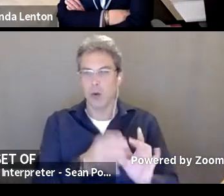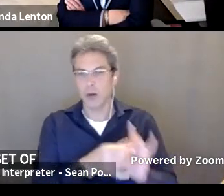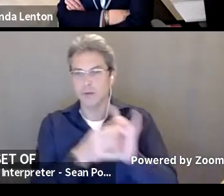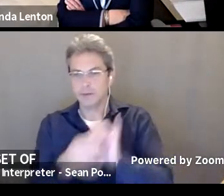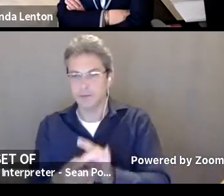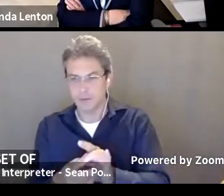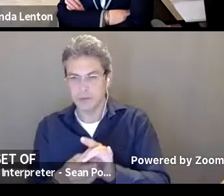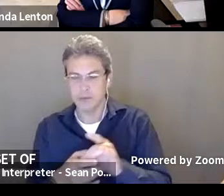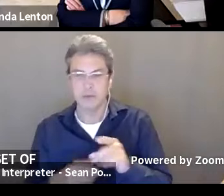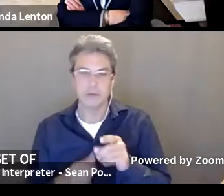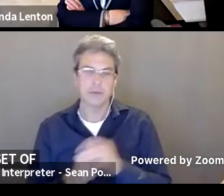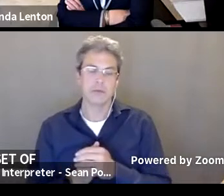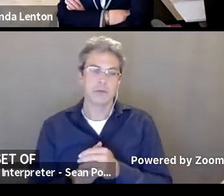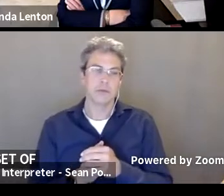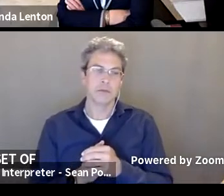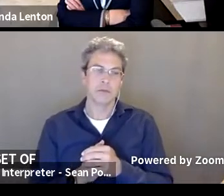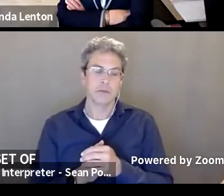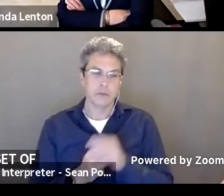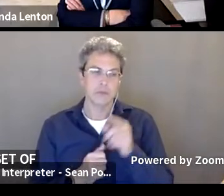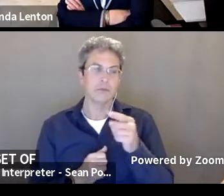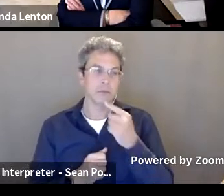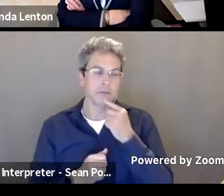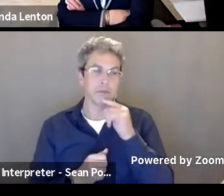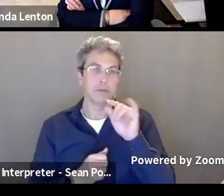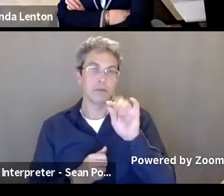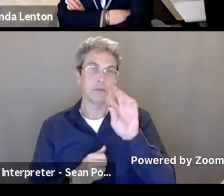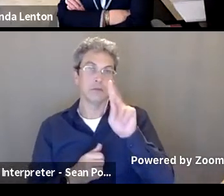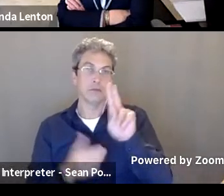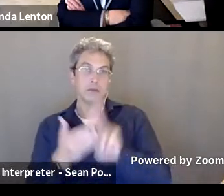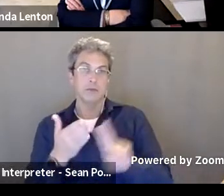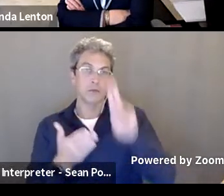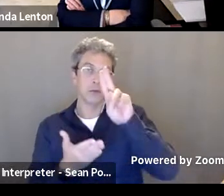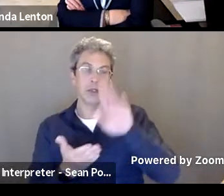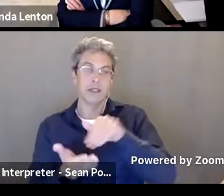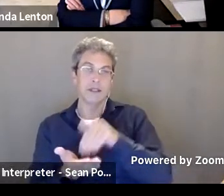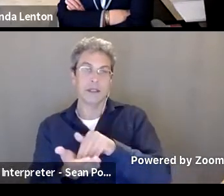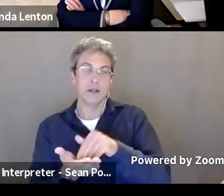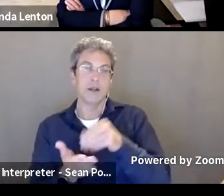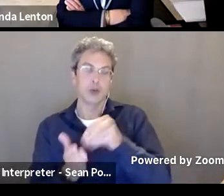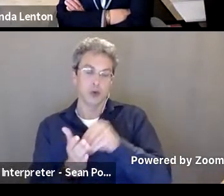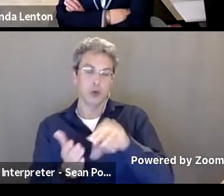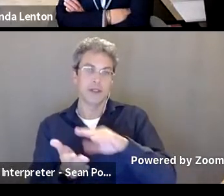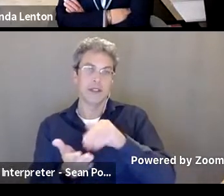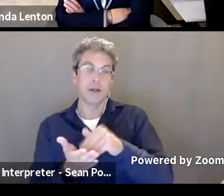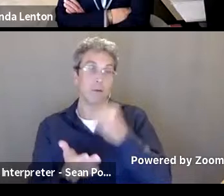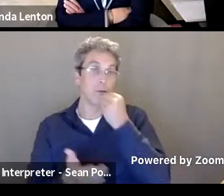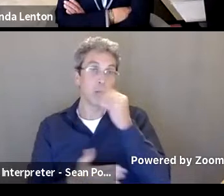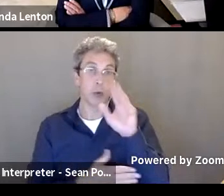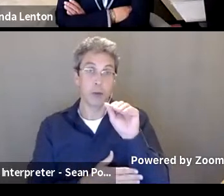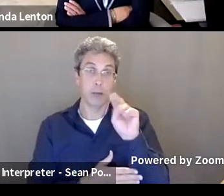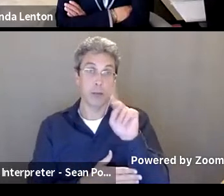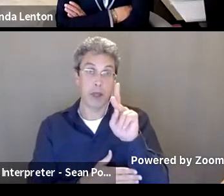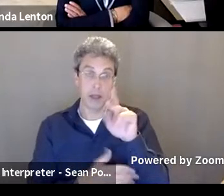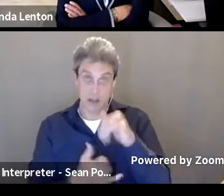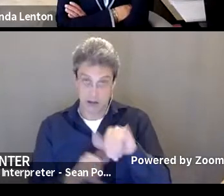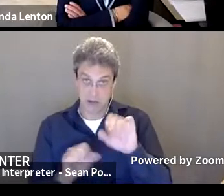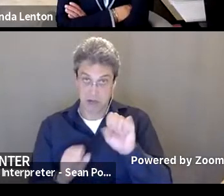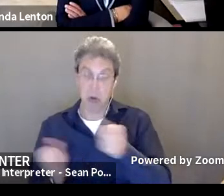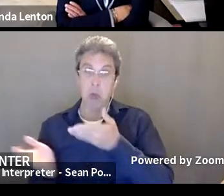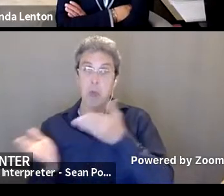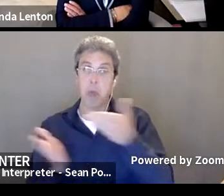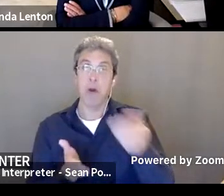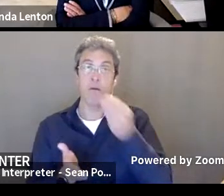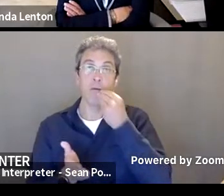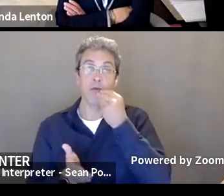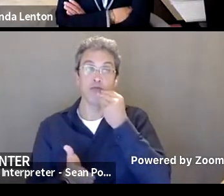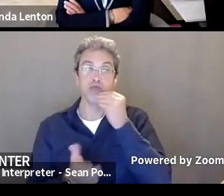wondering whether or not the York U Student Center Food Bank is still accepting donations, and are students